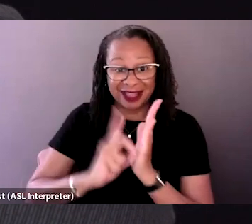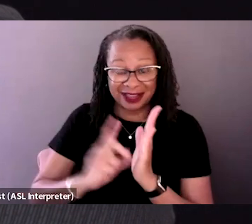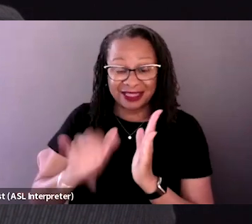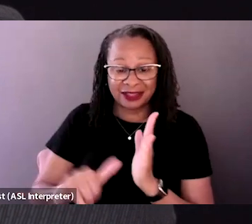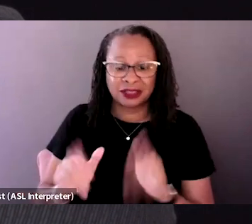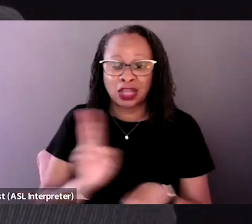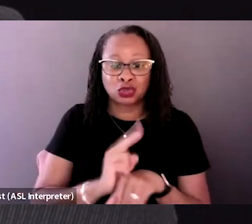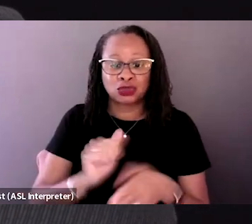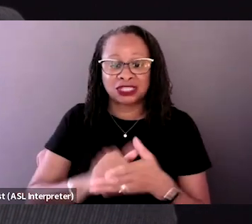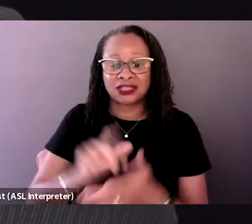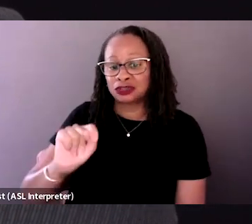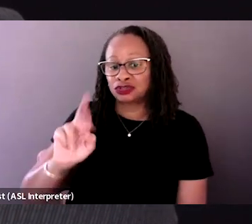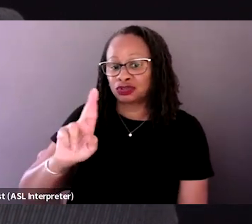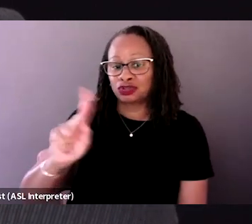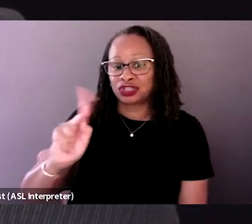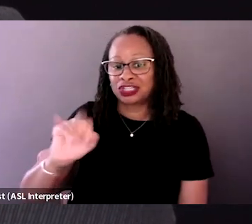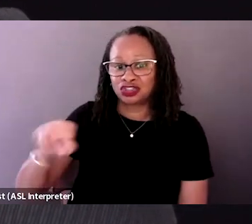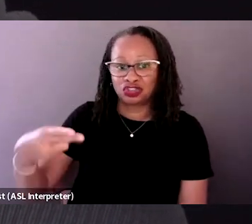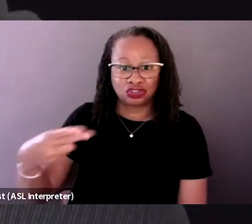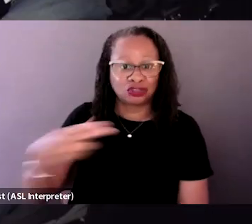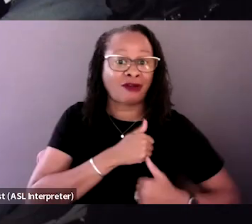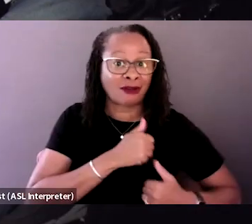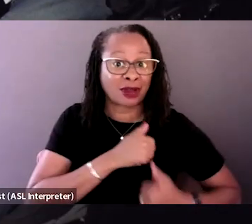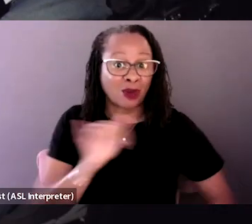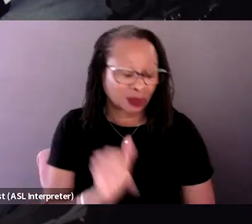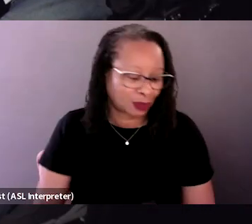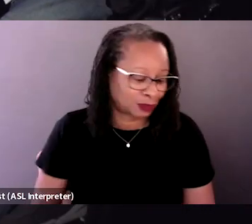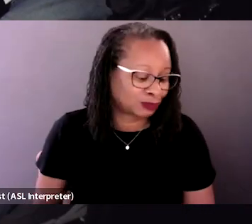used in Turkish Navy.